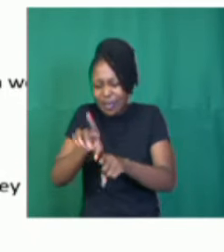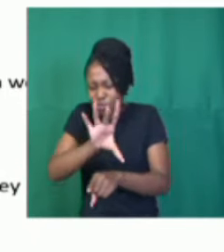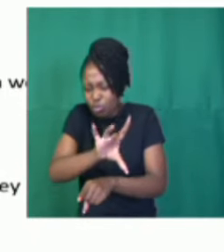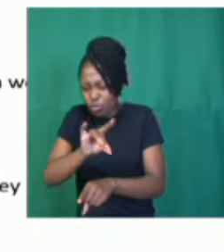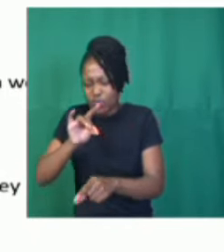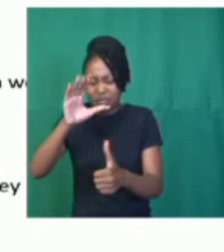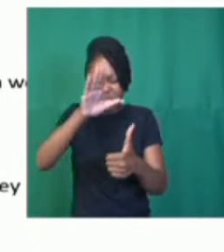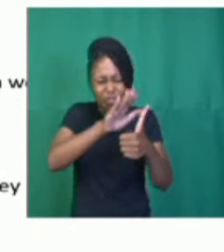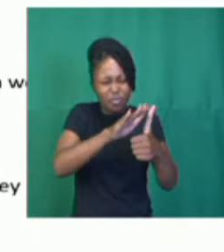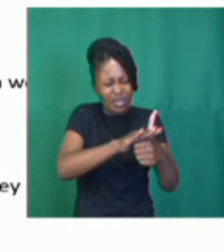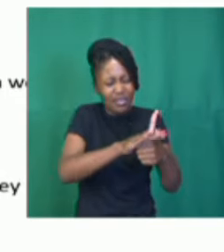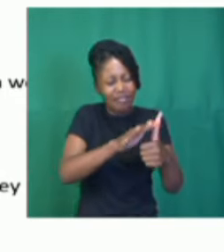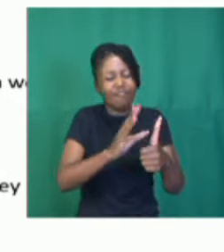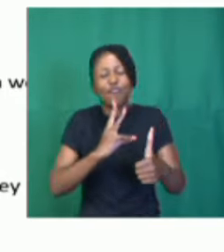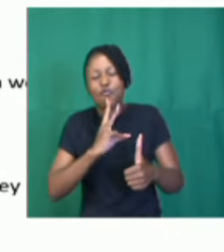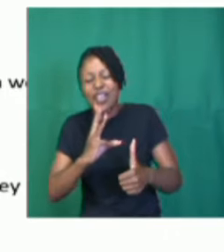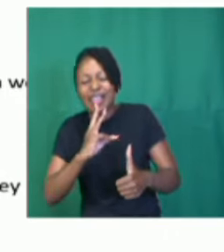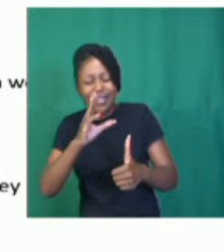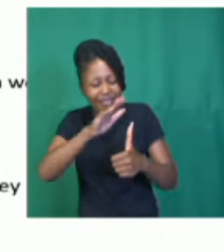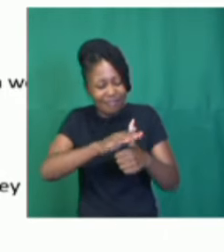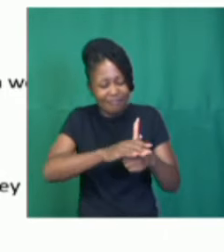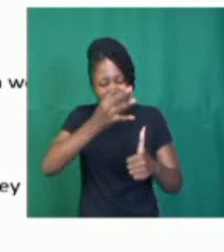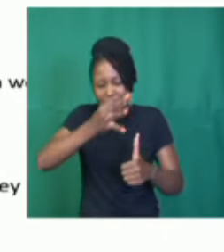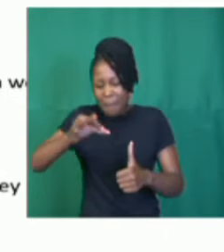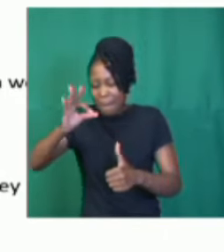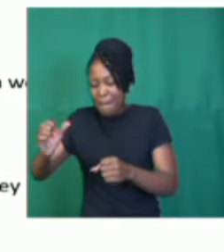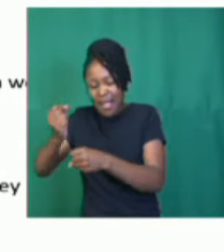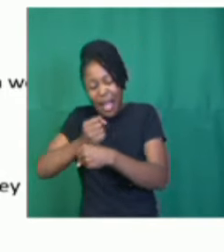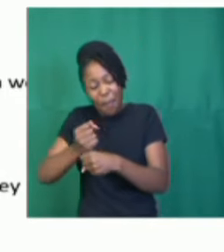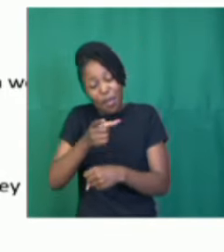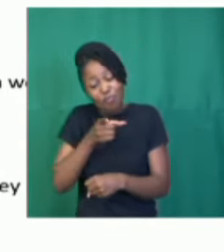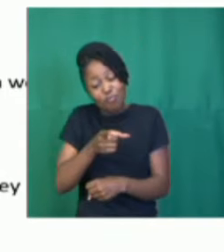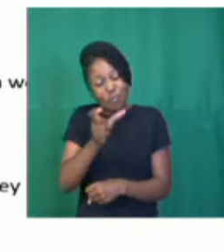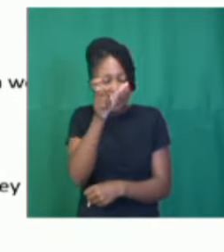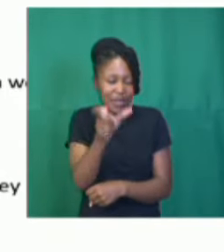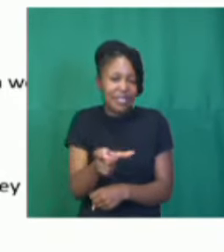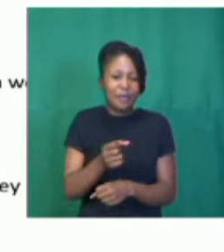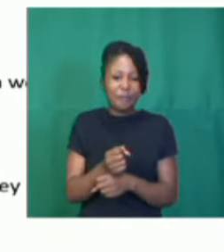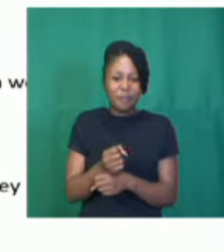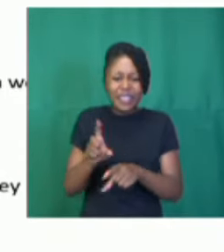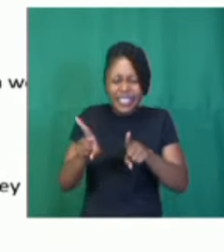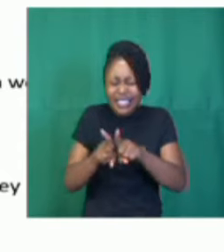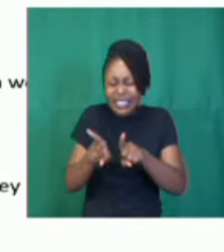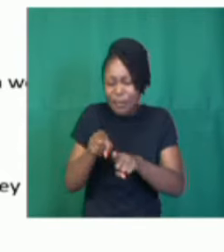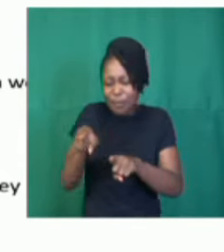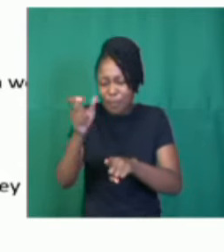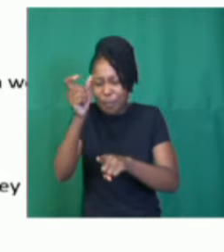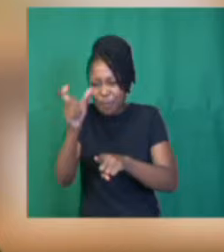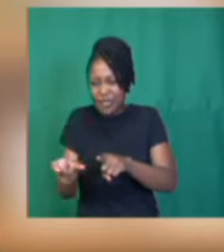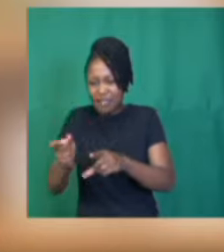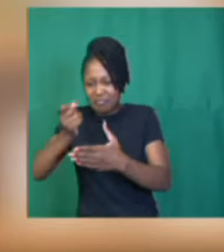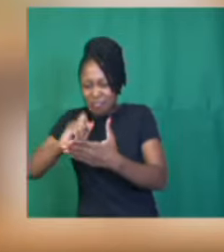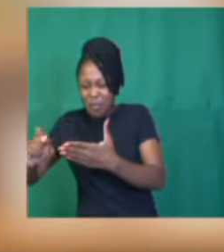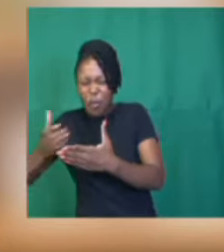the author in that written text, and what is the author trying to actually pass through those